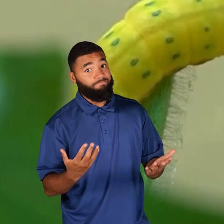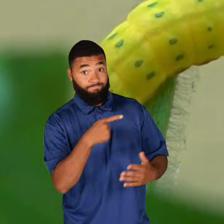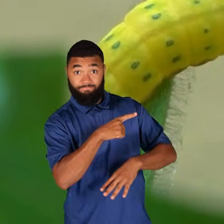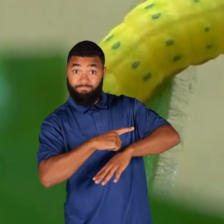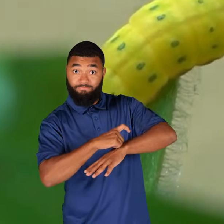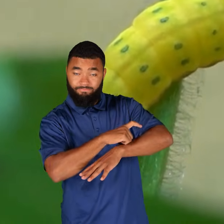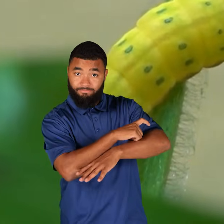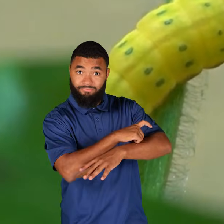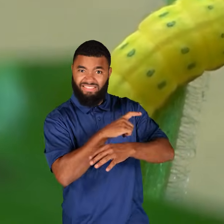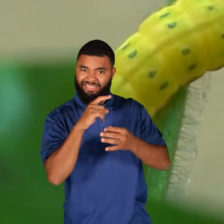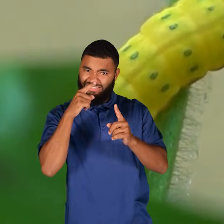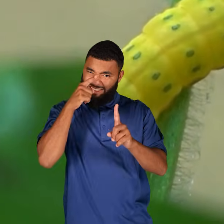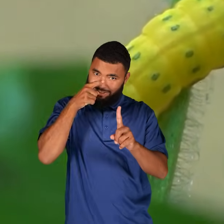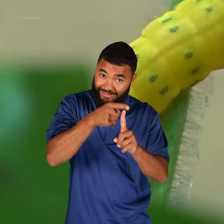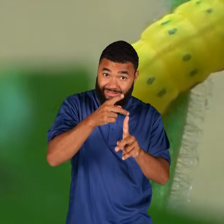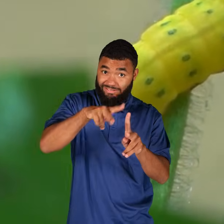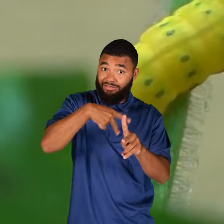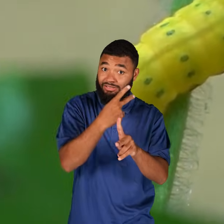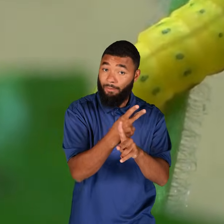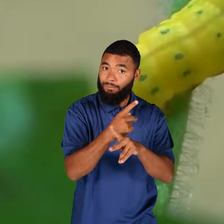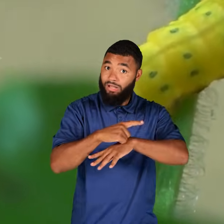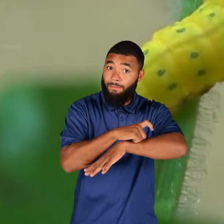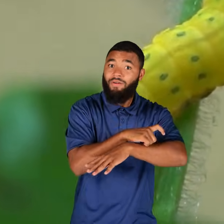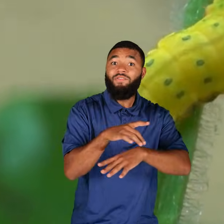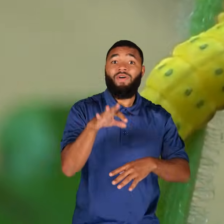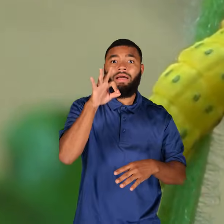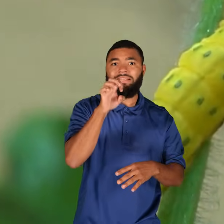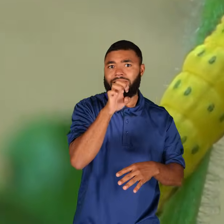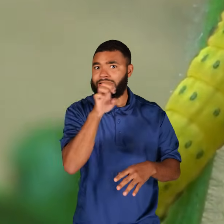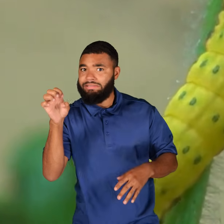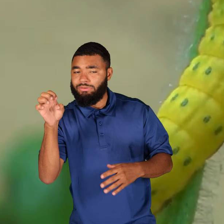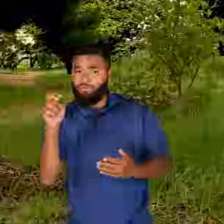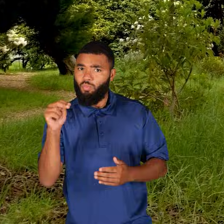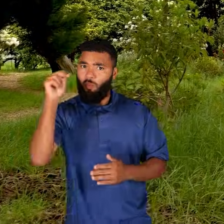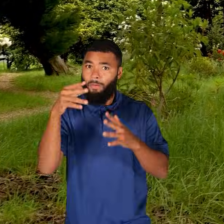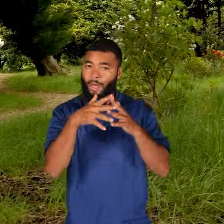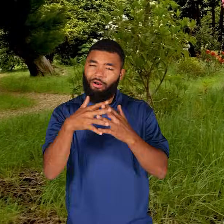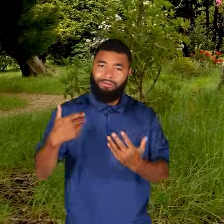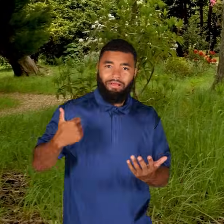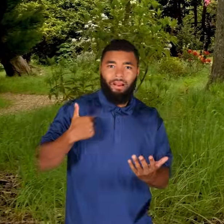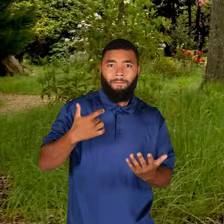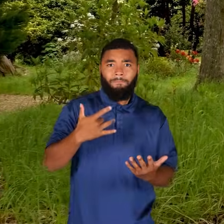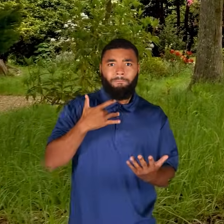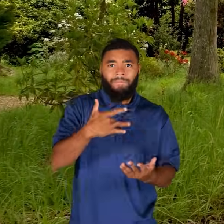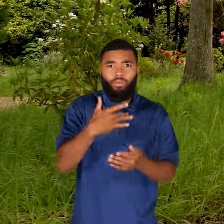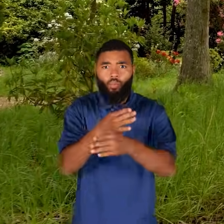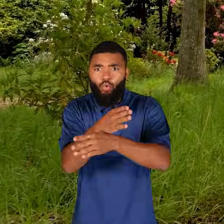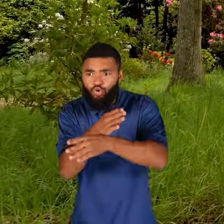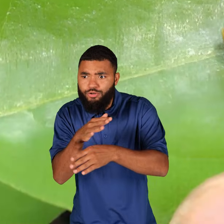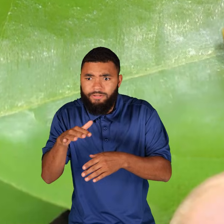Spicebush caterpillars are a type of caterpillar found in eastern North America and Canada, mainly in wooded areas and